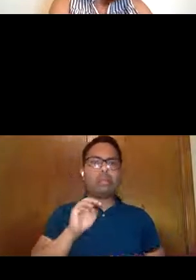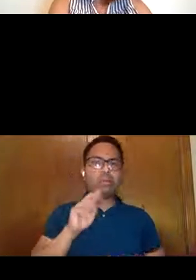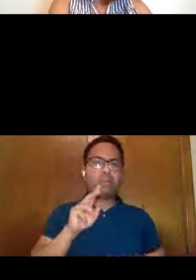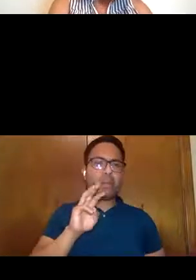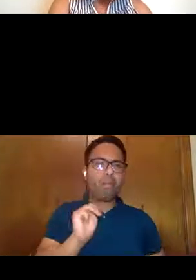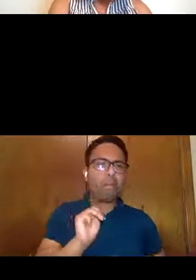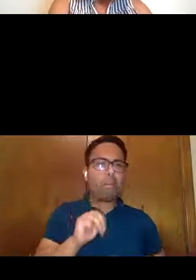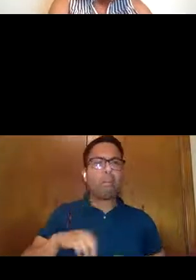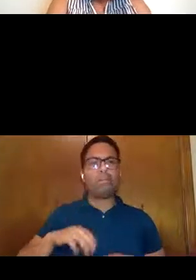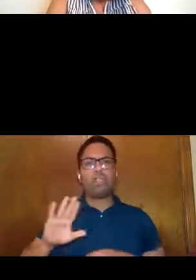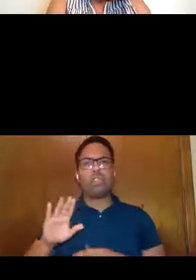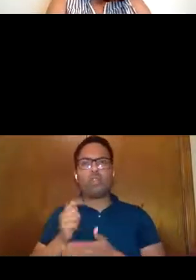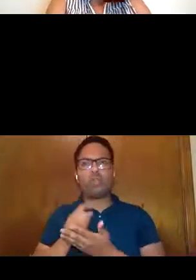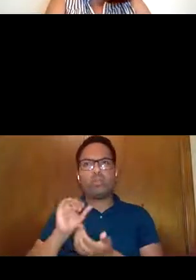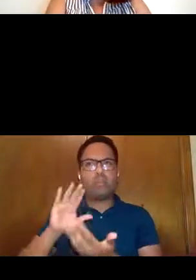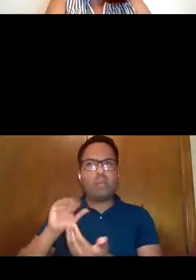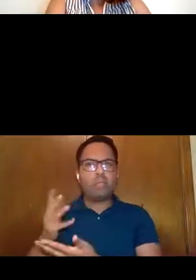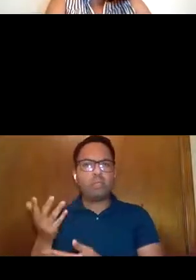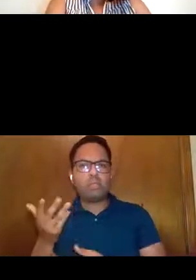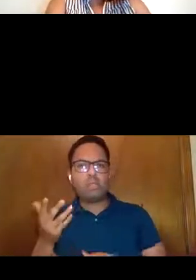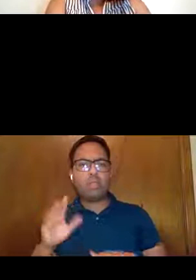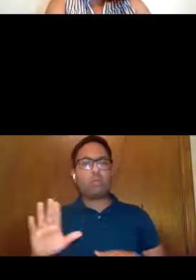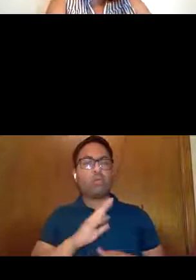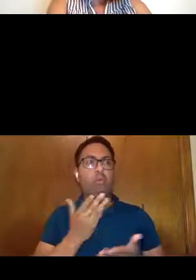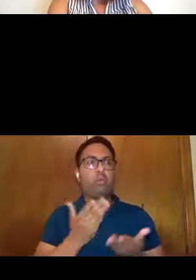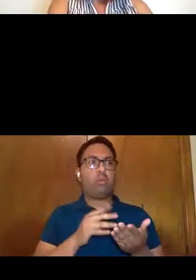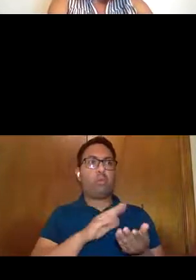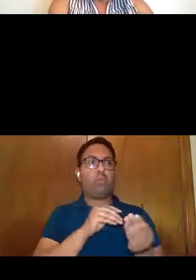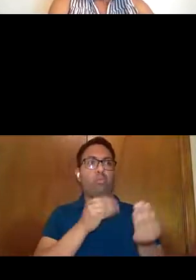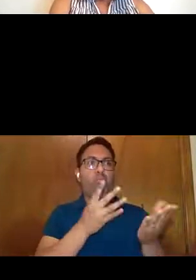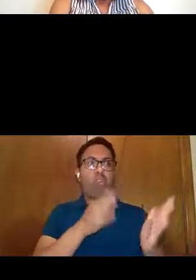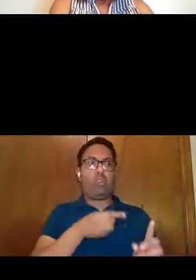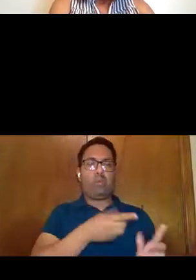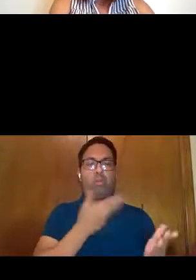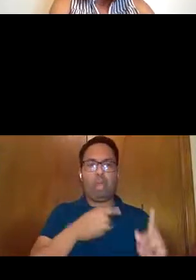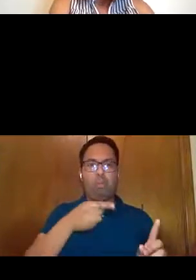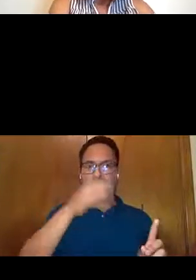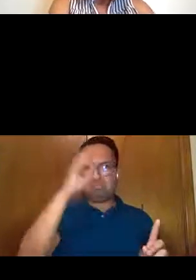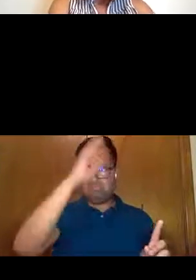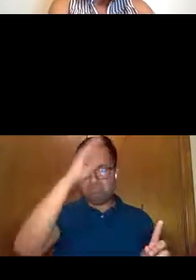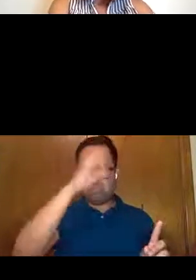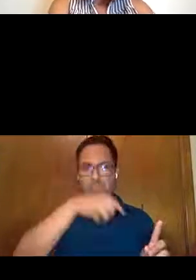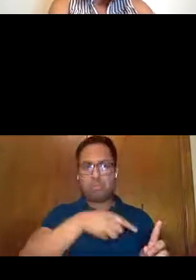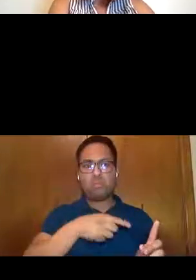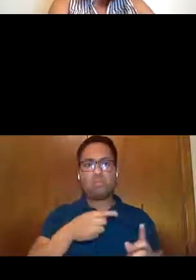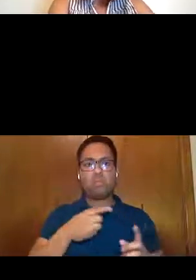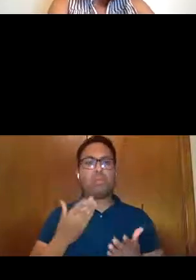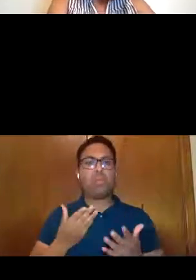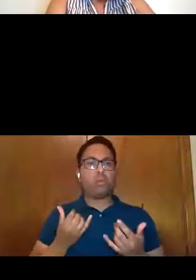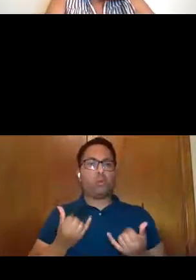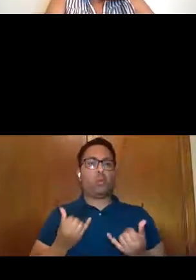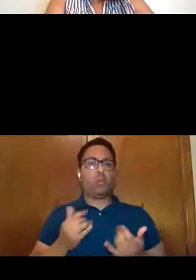hospitalizations since the last visit that your provider may not be aware of. Any medications that they're currently